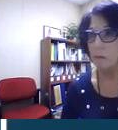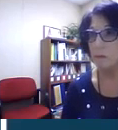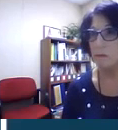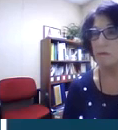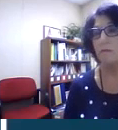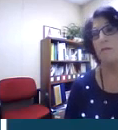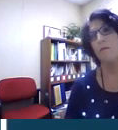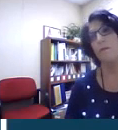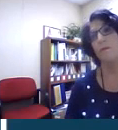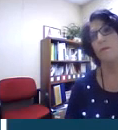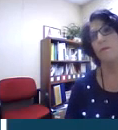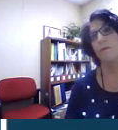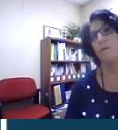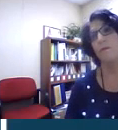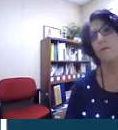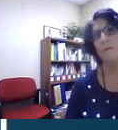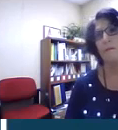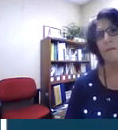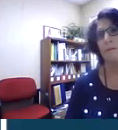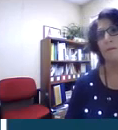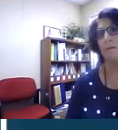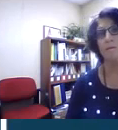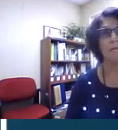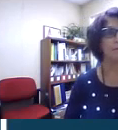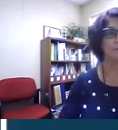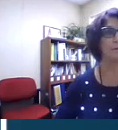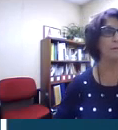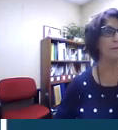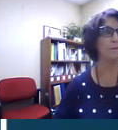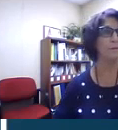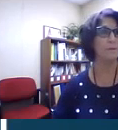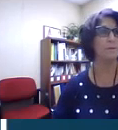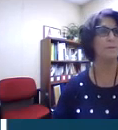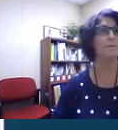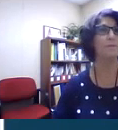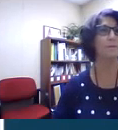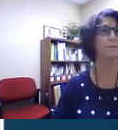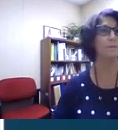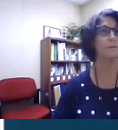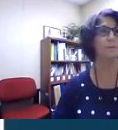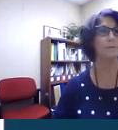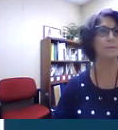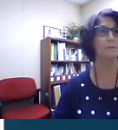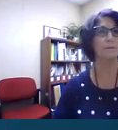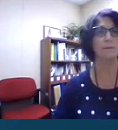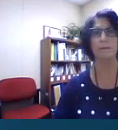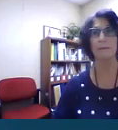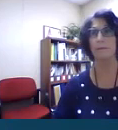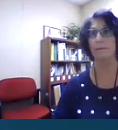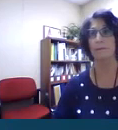are some quick marketing things that I found online from that time, 1981, but they're in